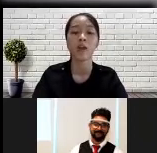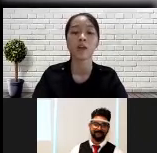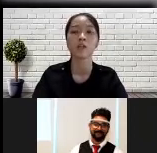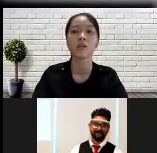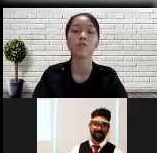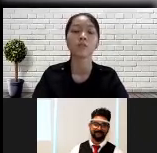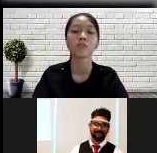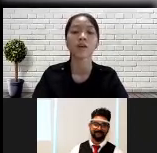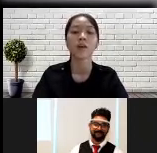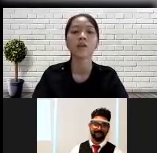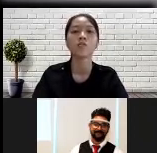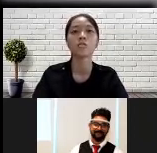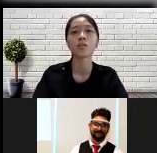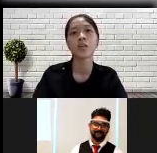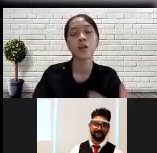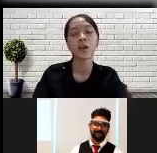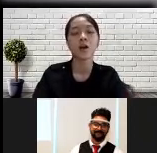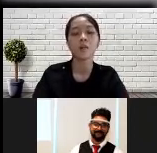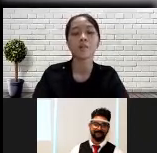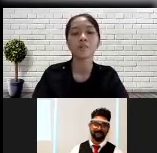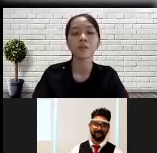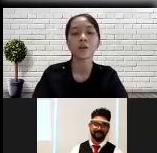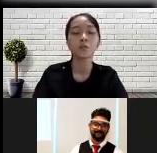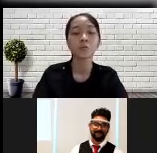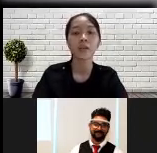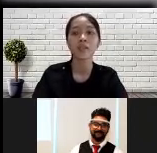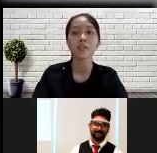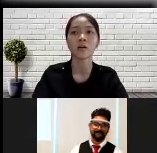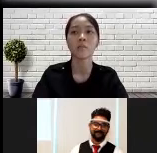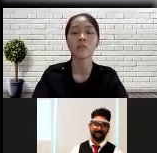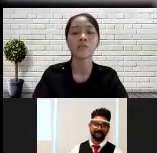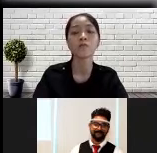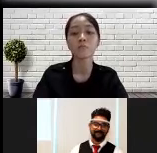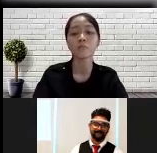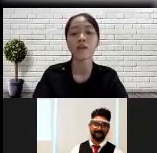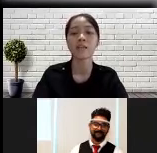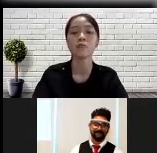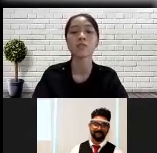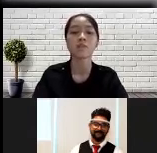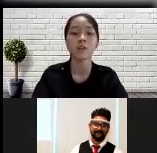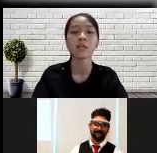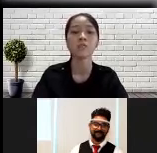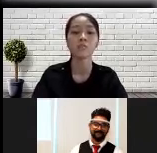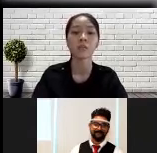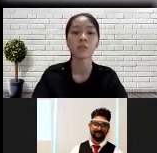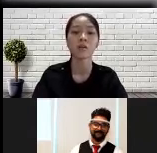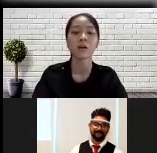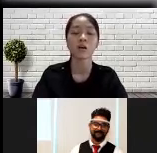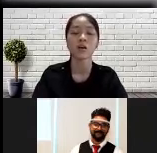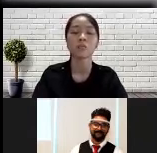food and fluids. And usually a tool that is more foolproof and user-friendly will